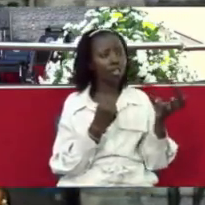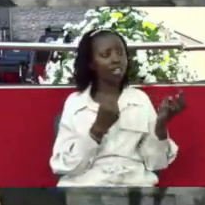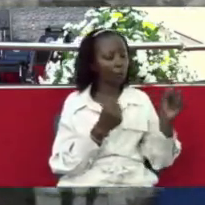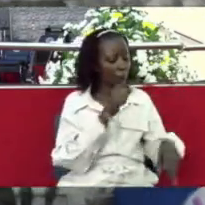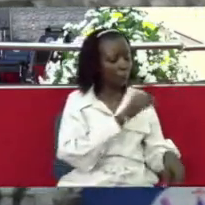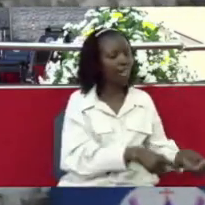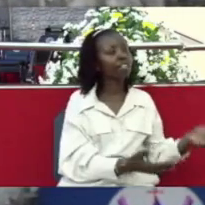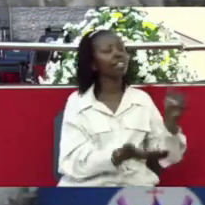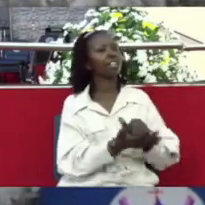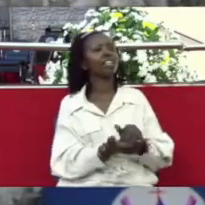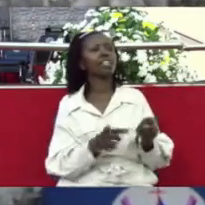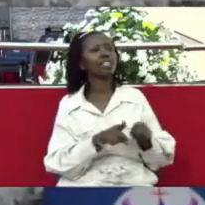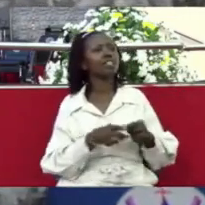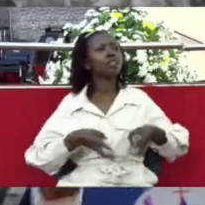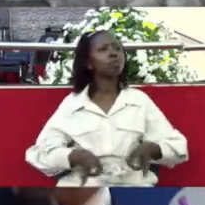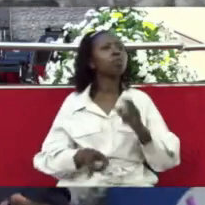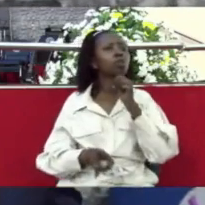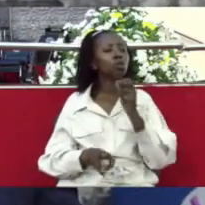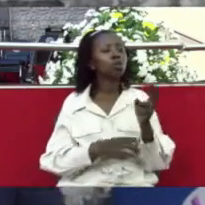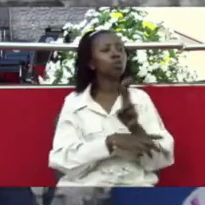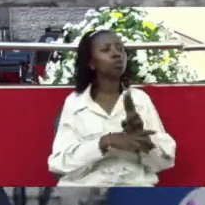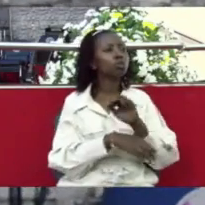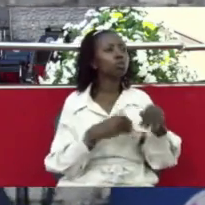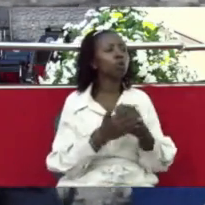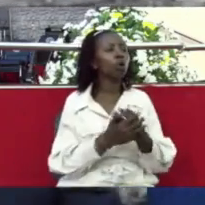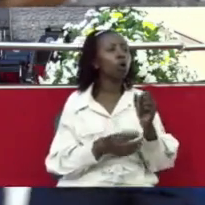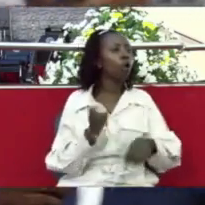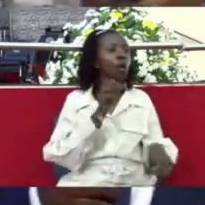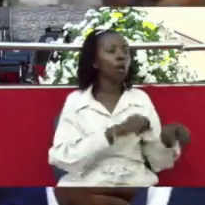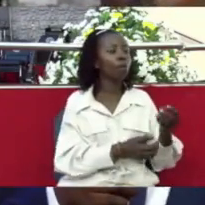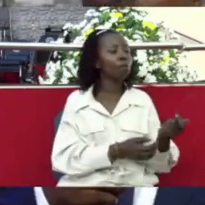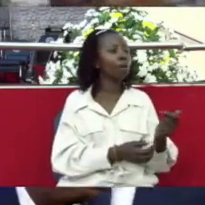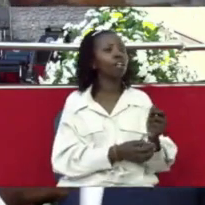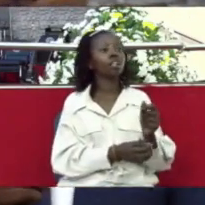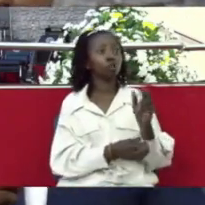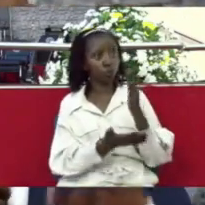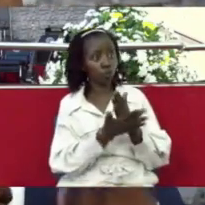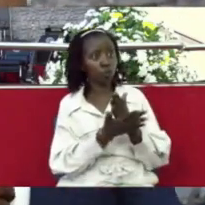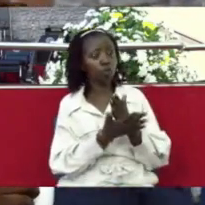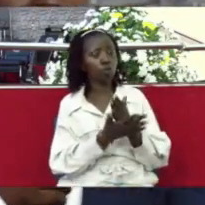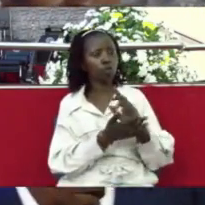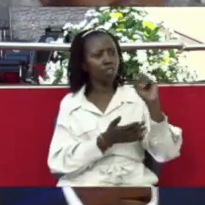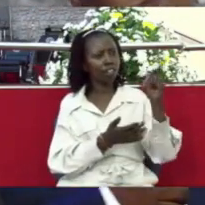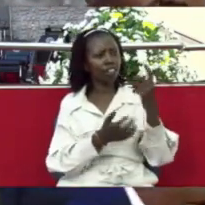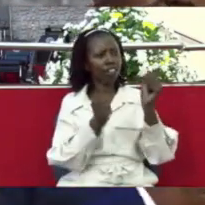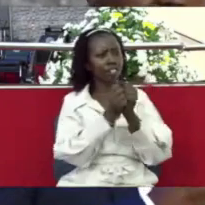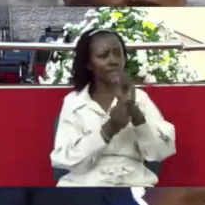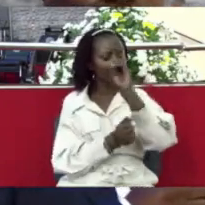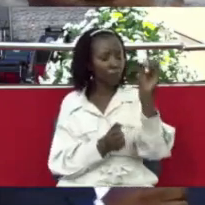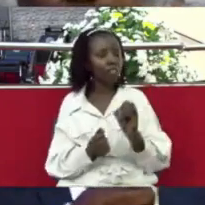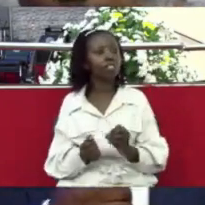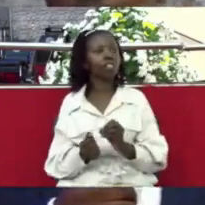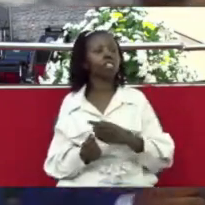yourself. Haufai kutumia pesa zako zote kwako. The first 10% of what you get, asilimia kumi ya mapato yako,